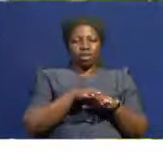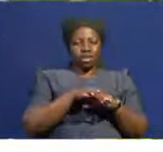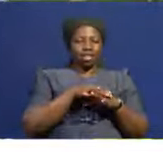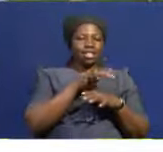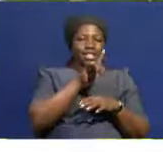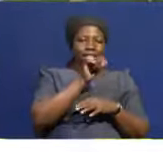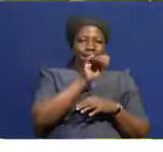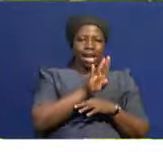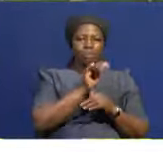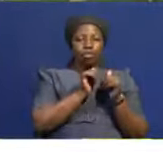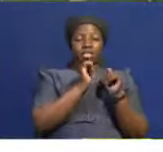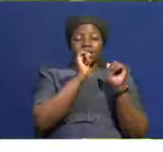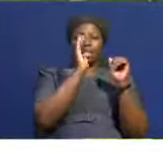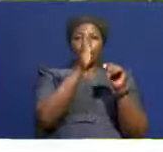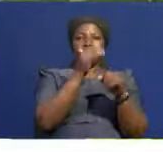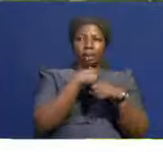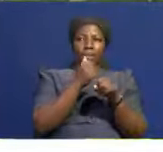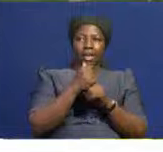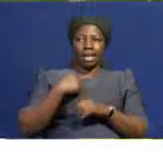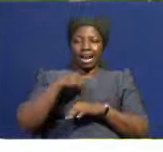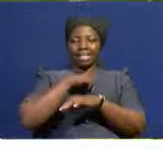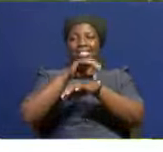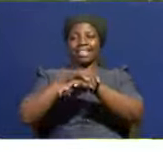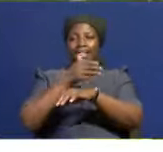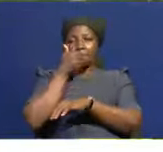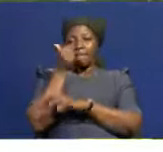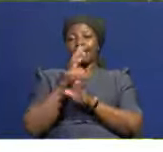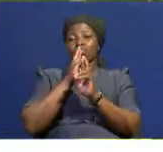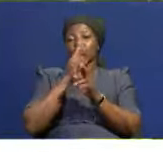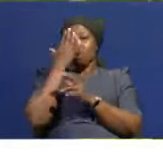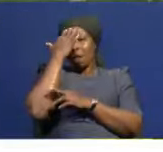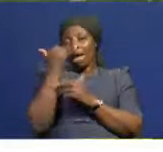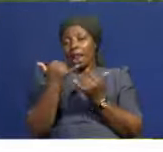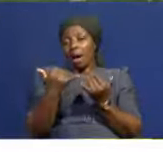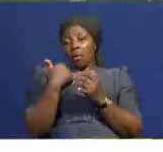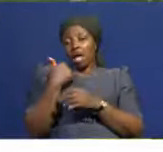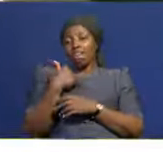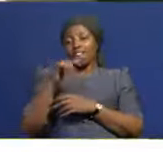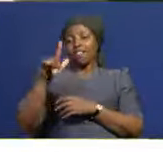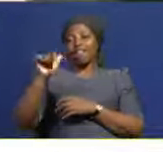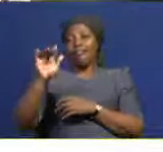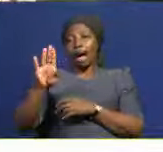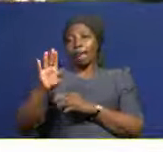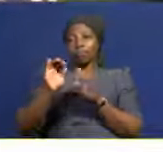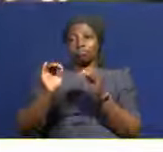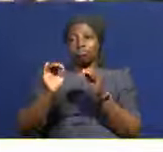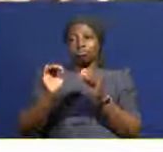will make us have better results, because as per now we don't have the laboratory.